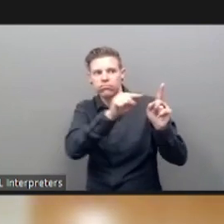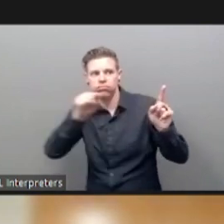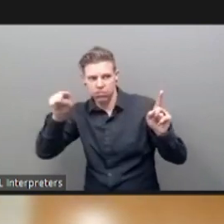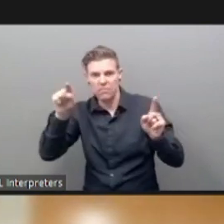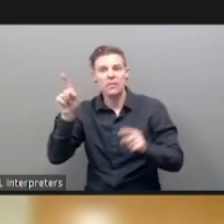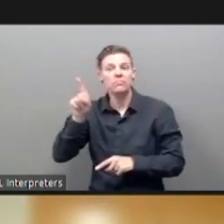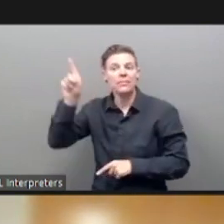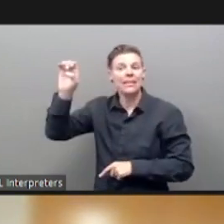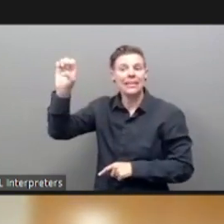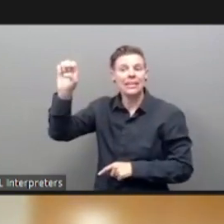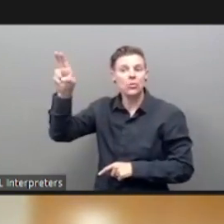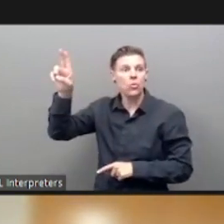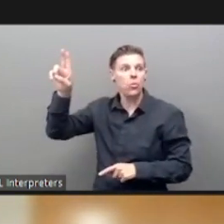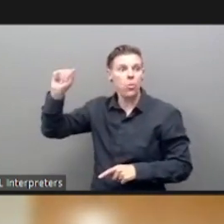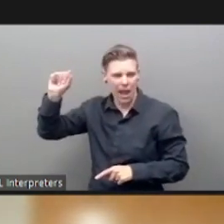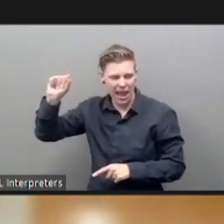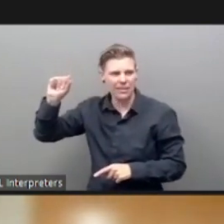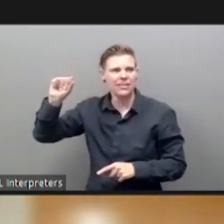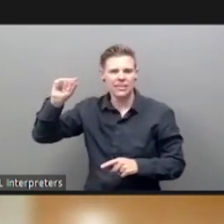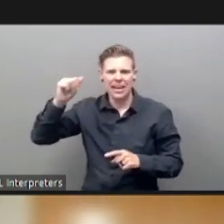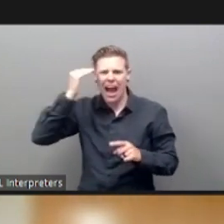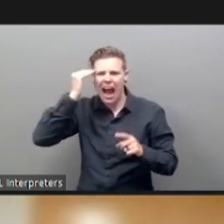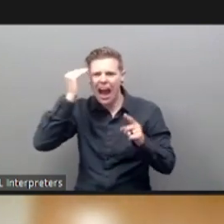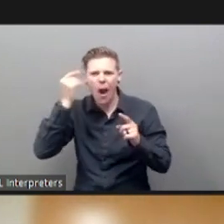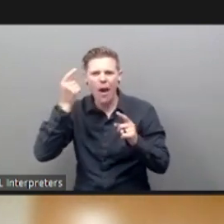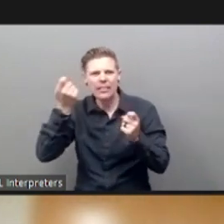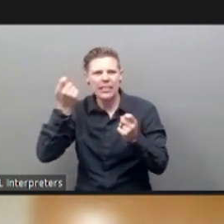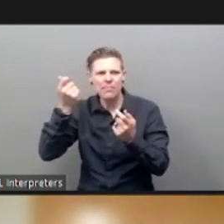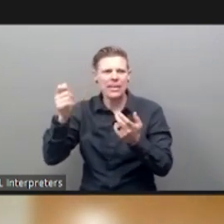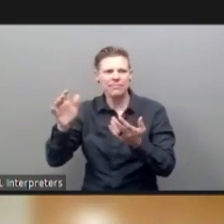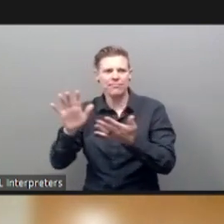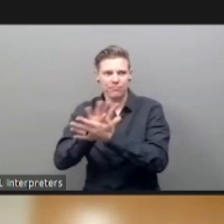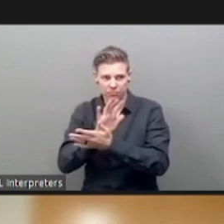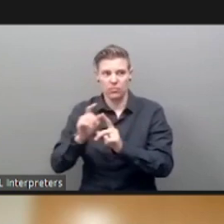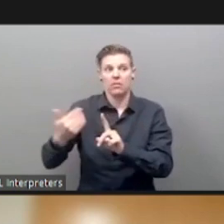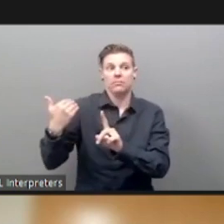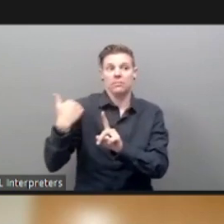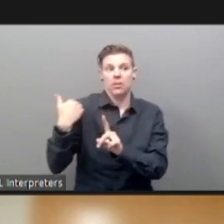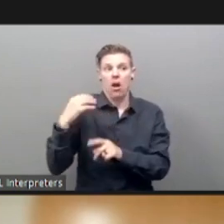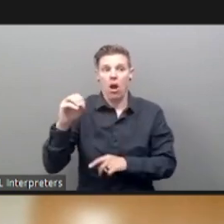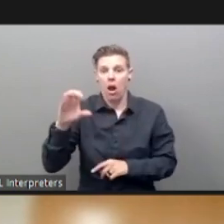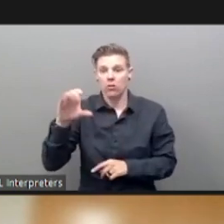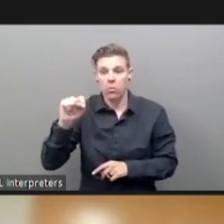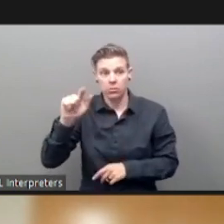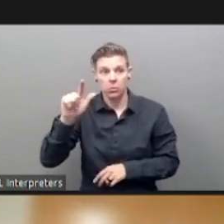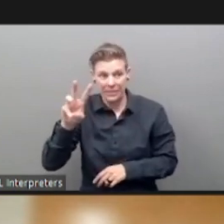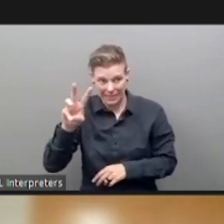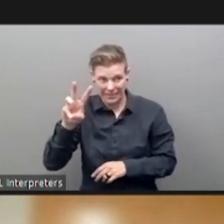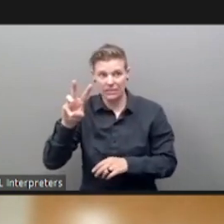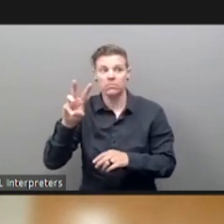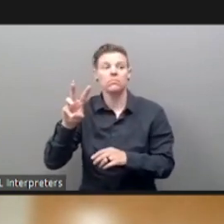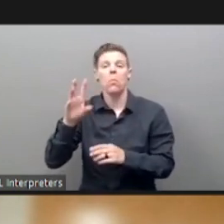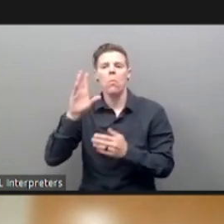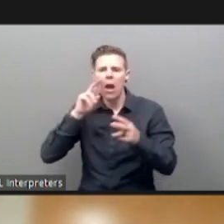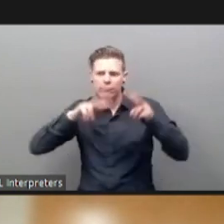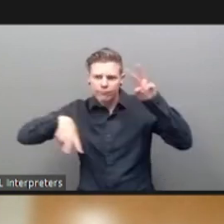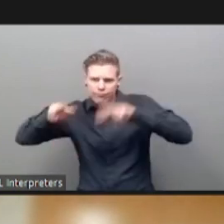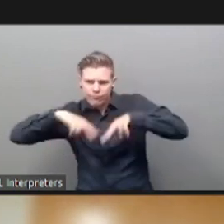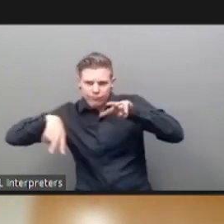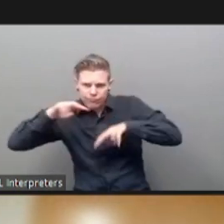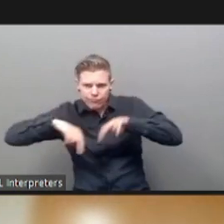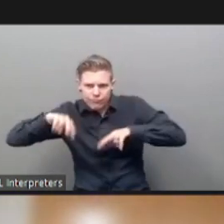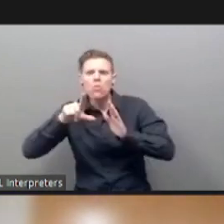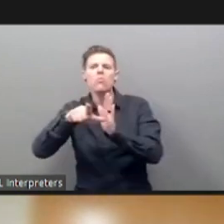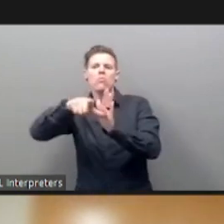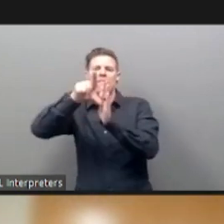but October 26th was the review and recommendation, right, by the vaccines